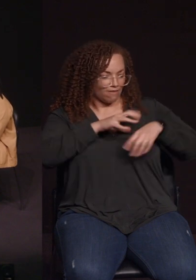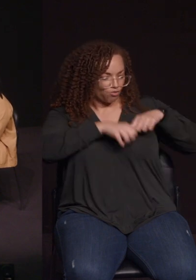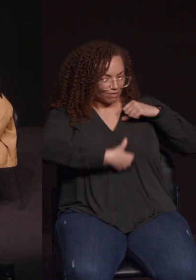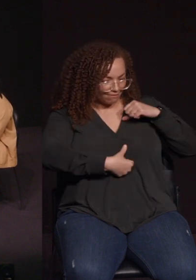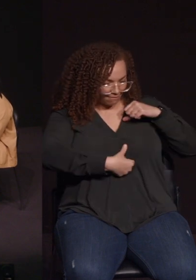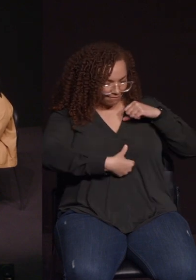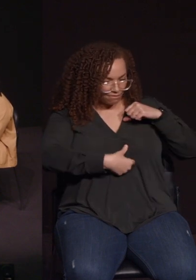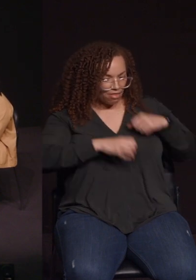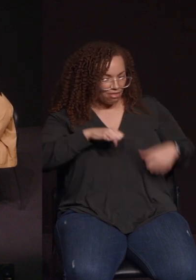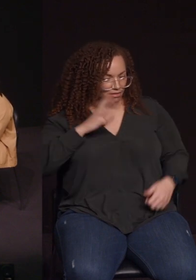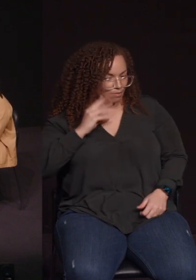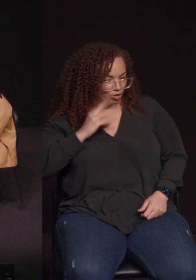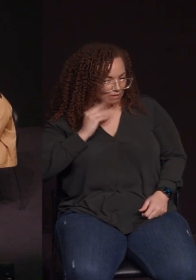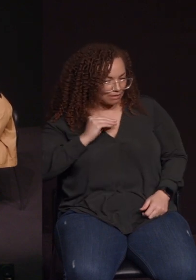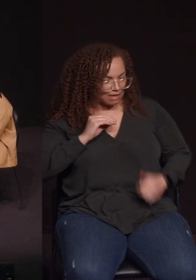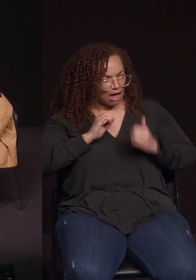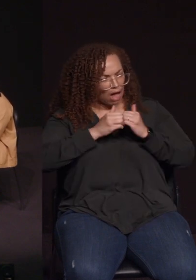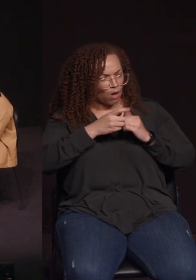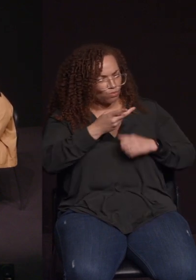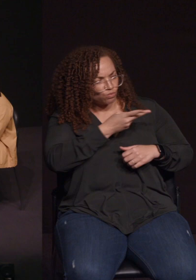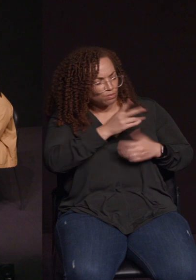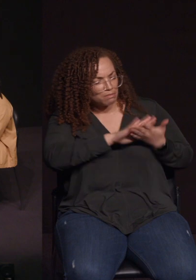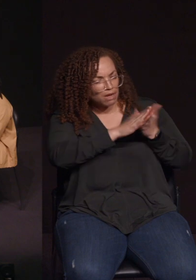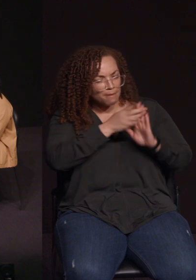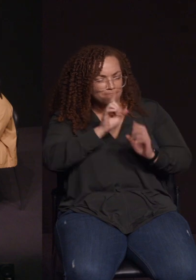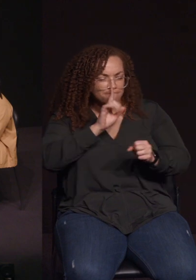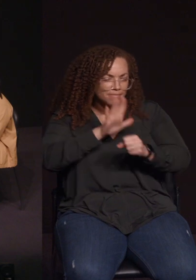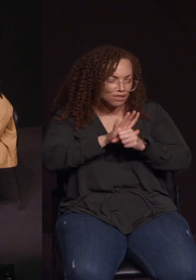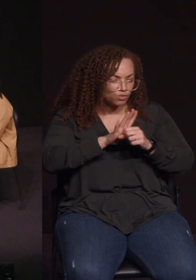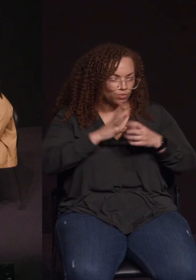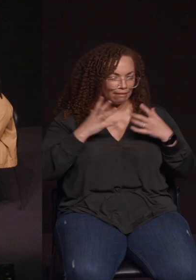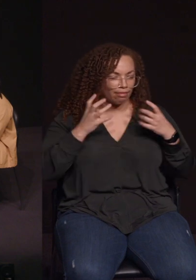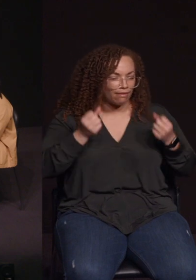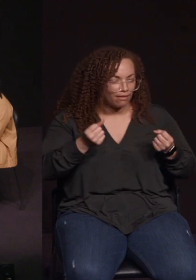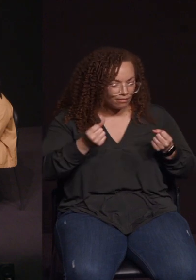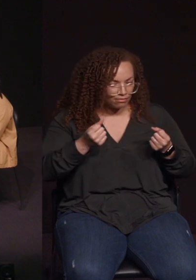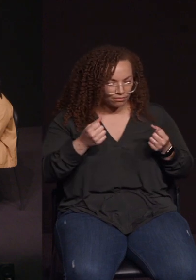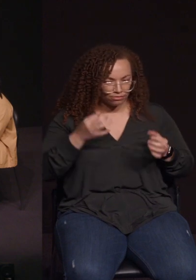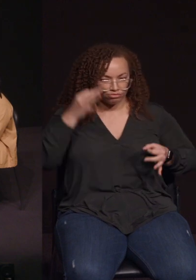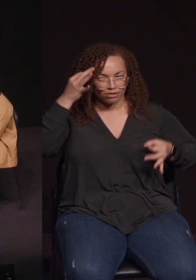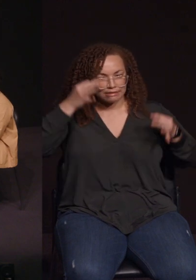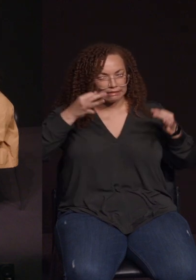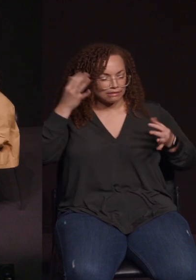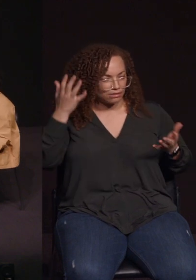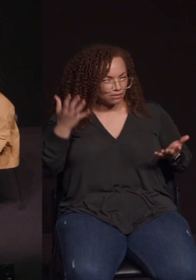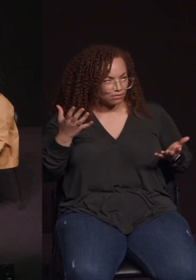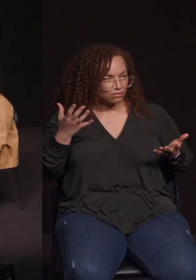to healing, committed to justice, and committed to a different world.